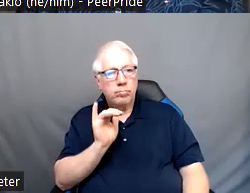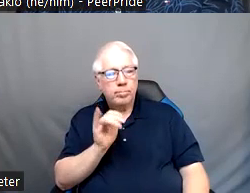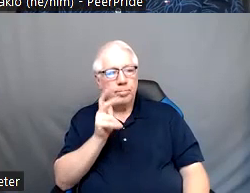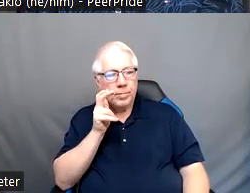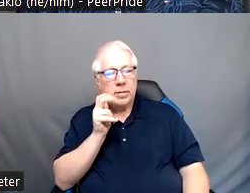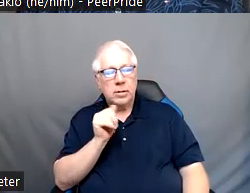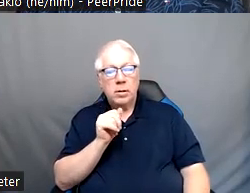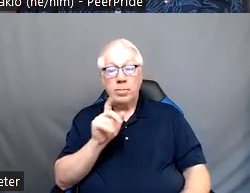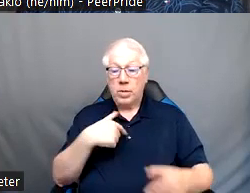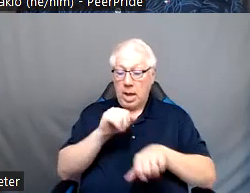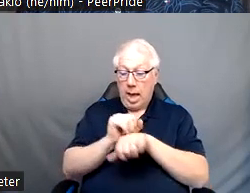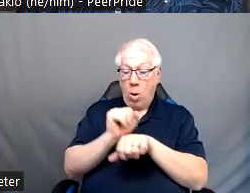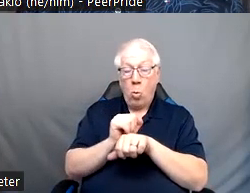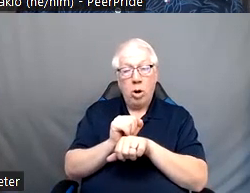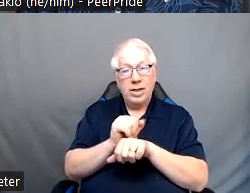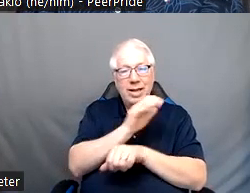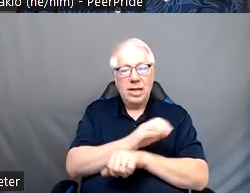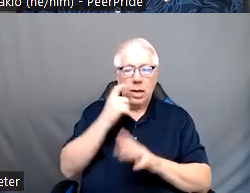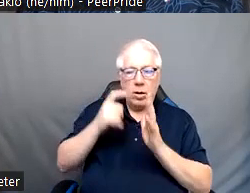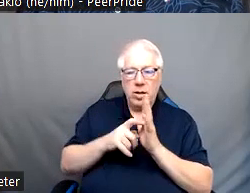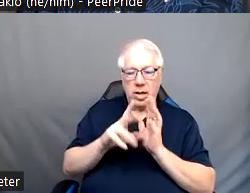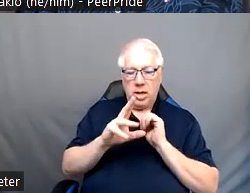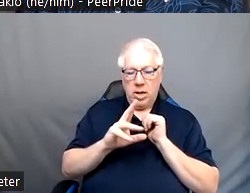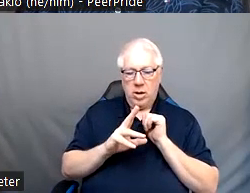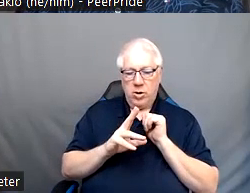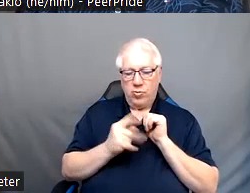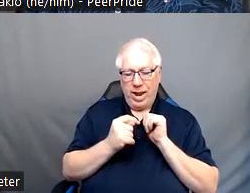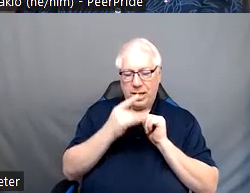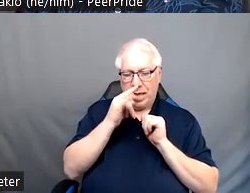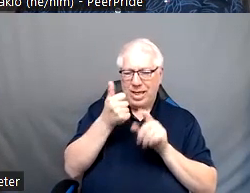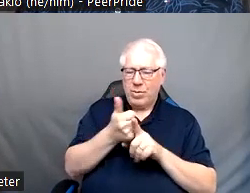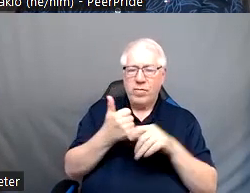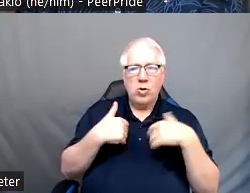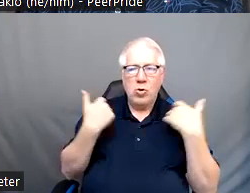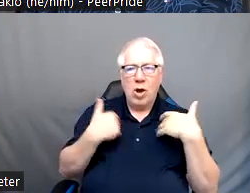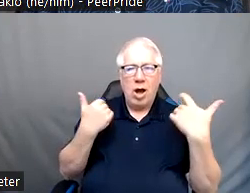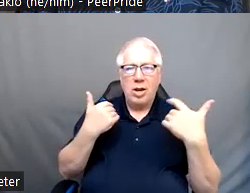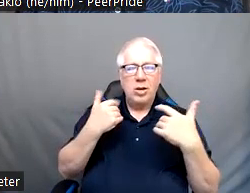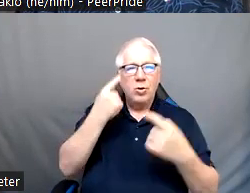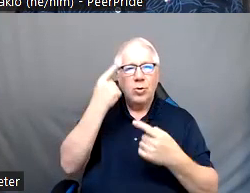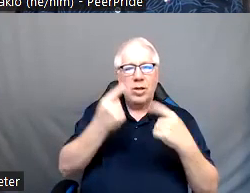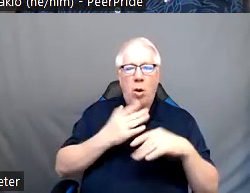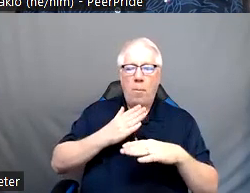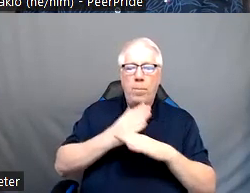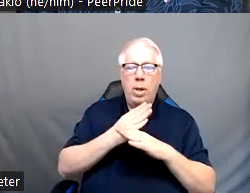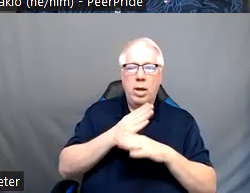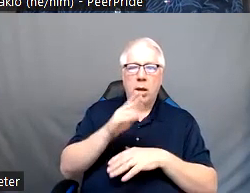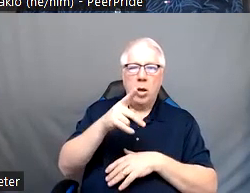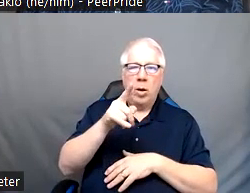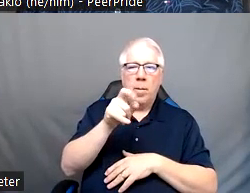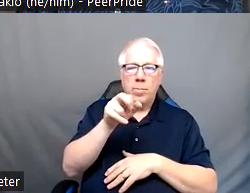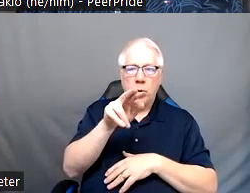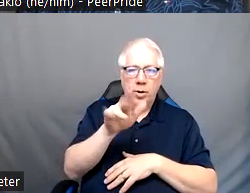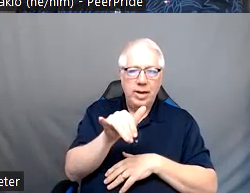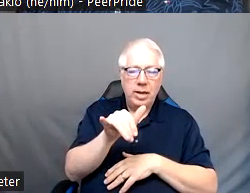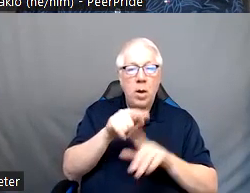see trans kids who were obviously too young to even consider blocking puberty, for example, but the